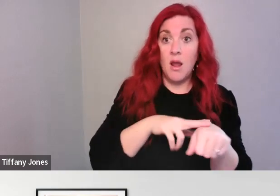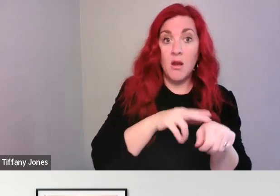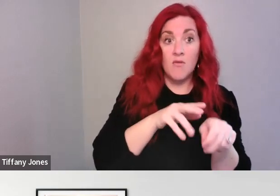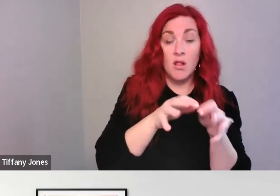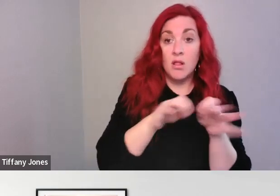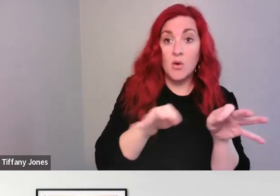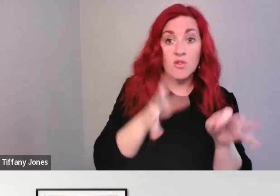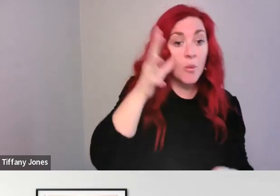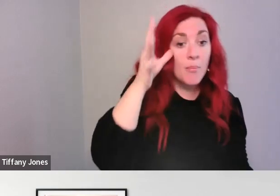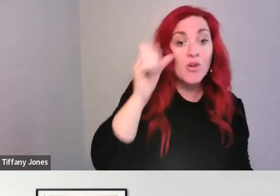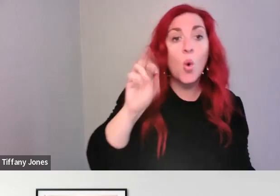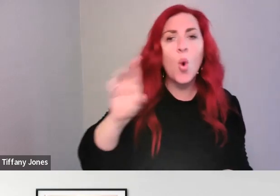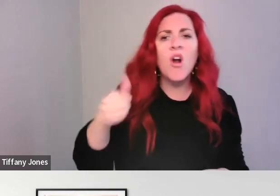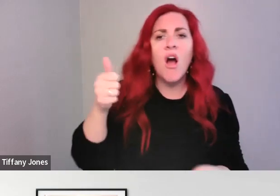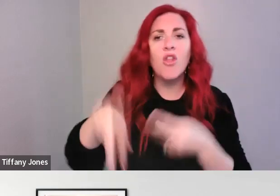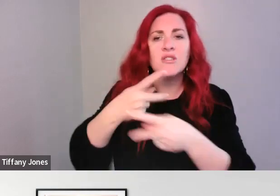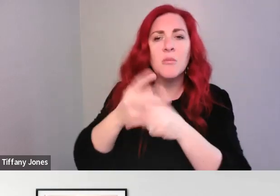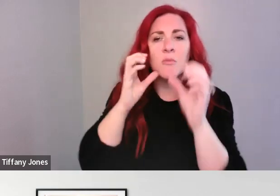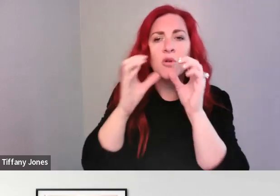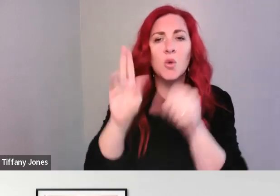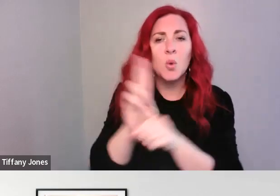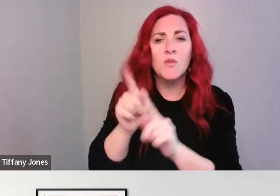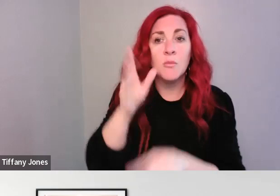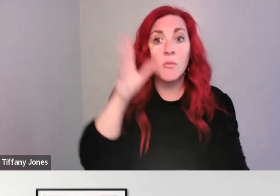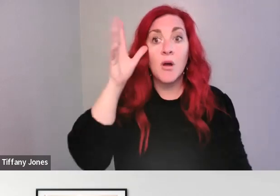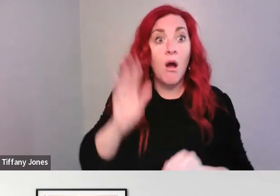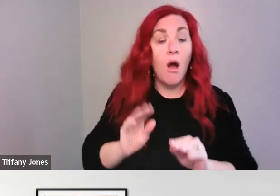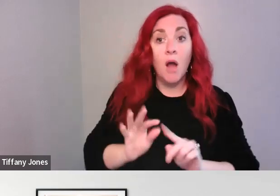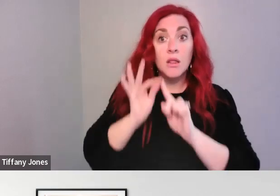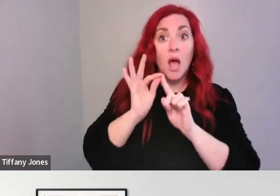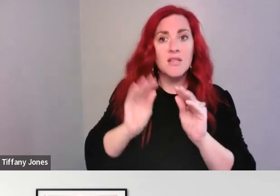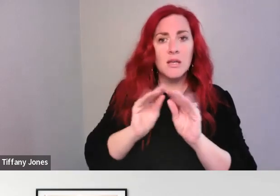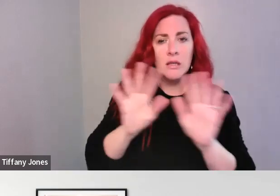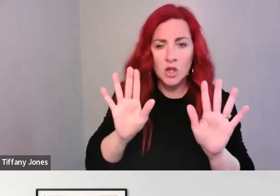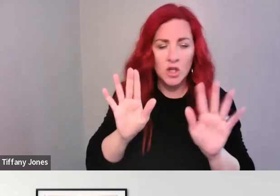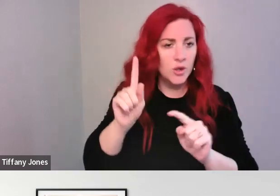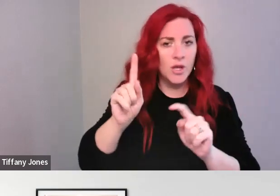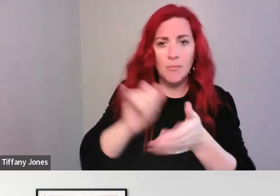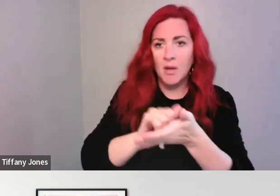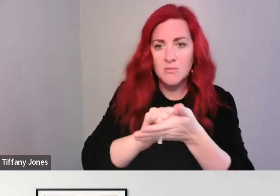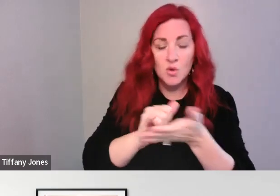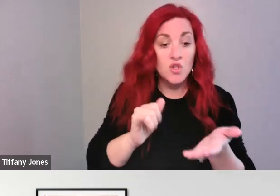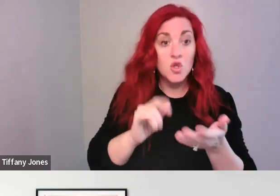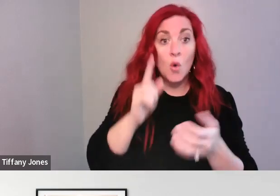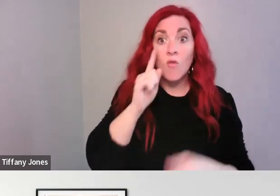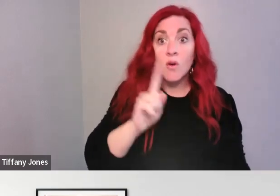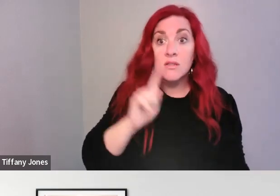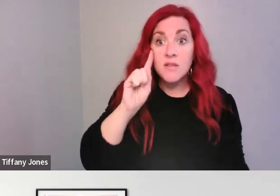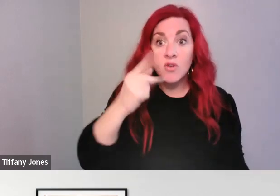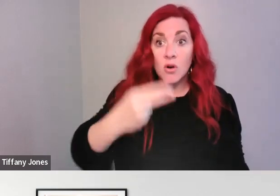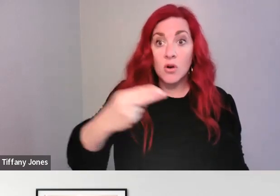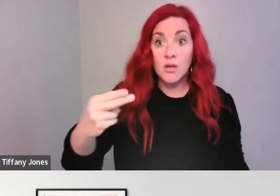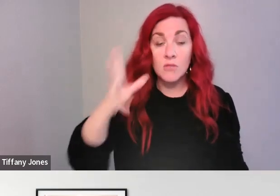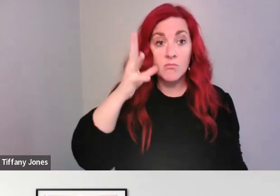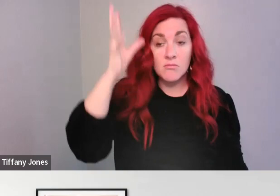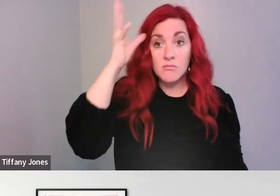communication used by the parent, unless it is clearly not feasible to do so. So for our deaf and hard of hearing parents,